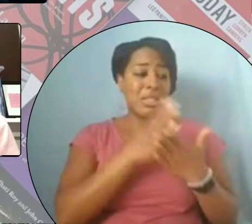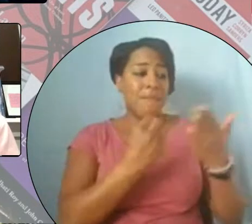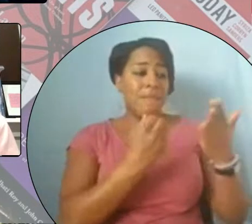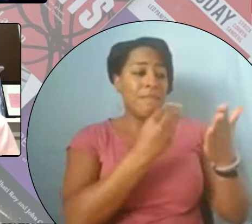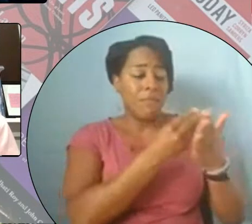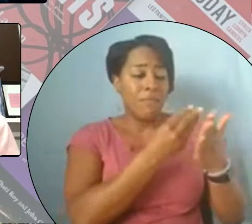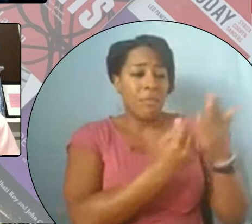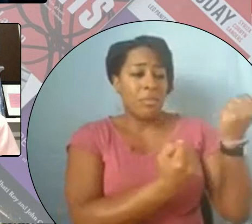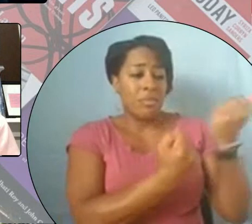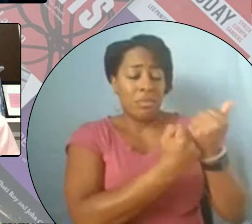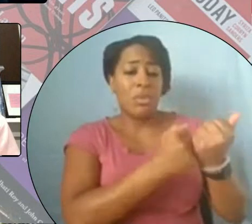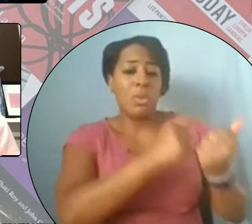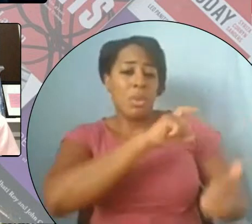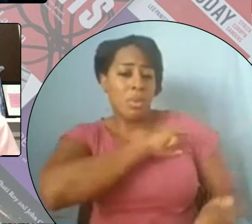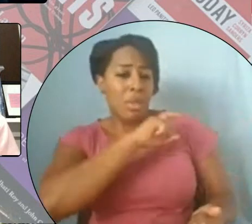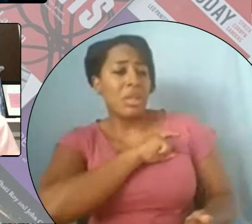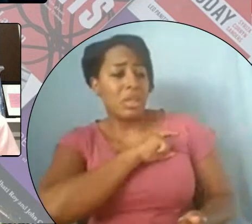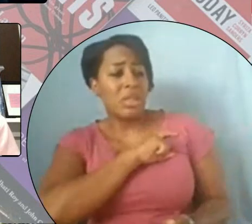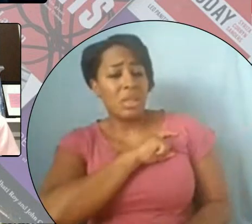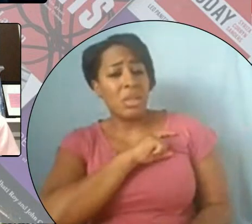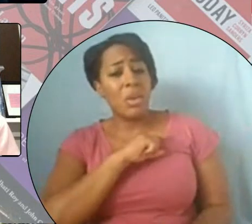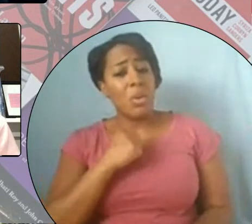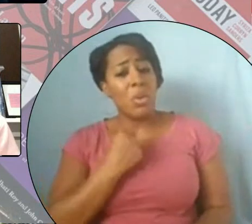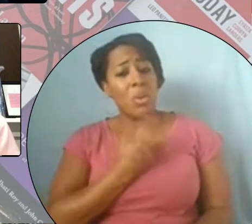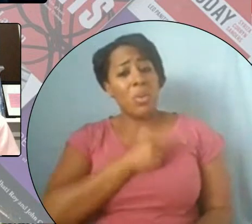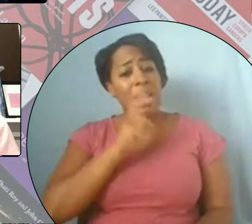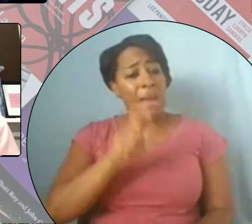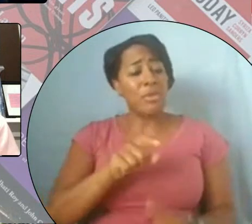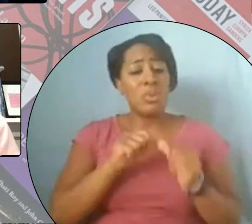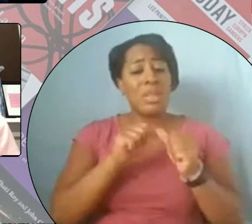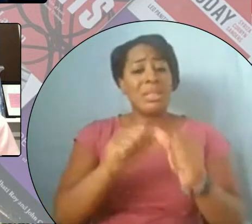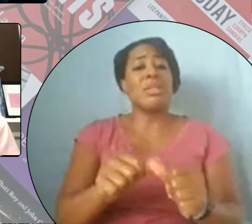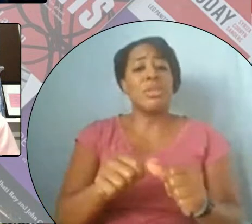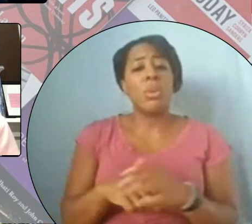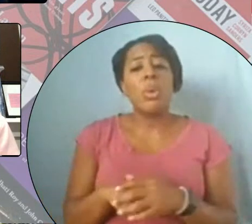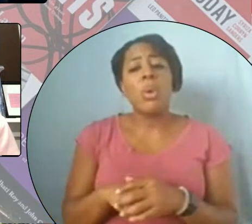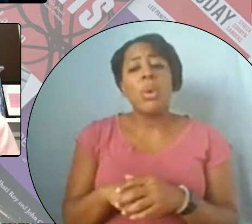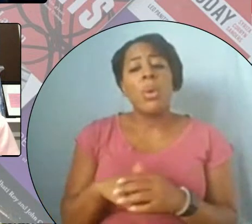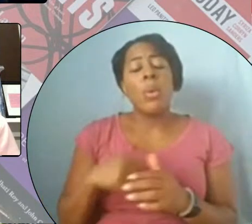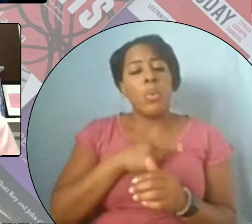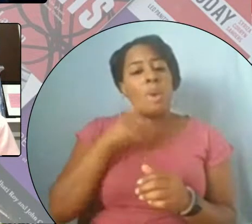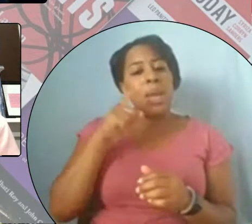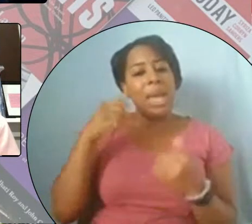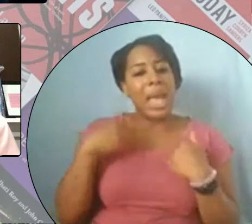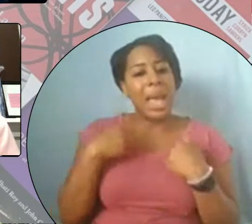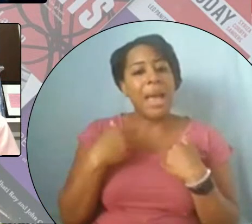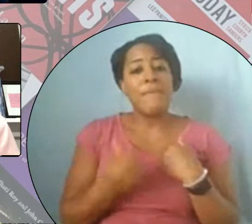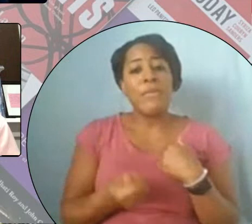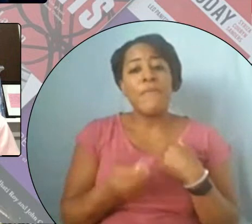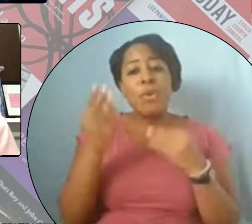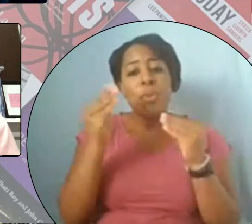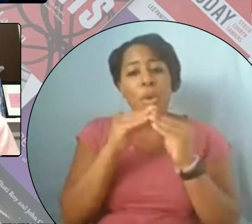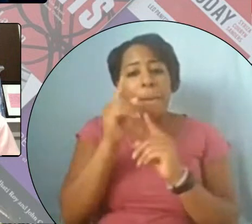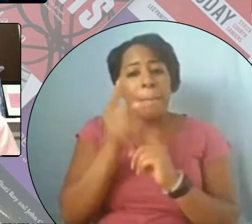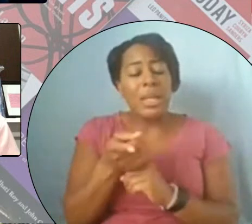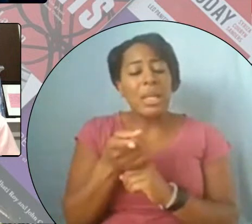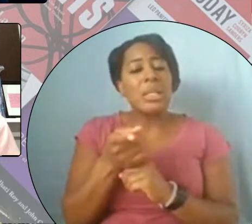them all. We have a few more minutes. We've received really amazing